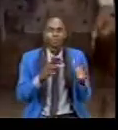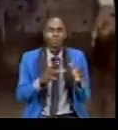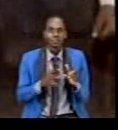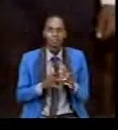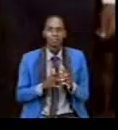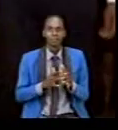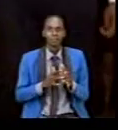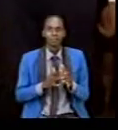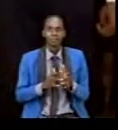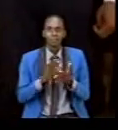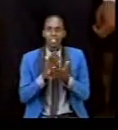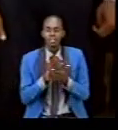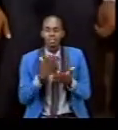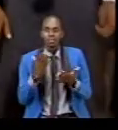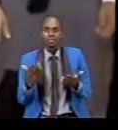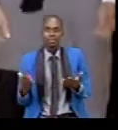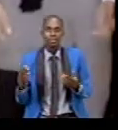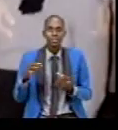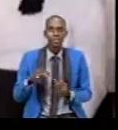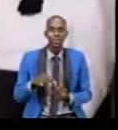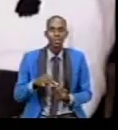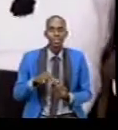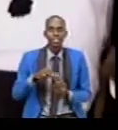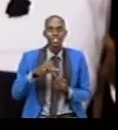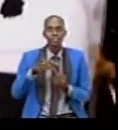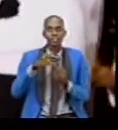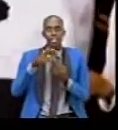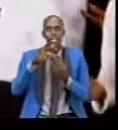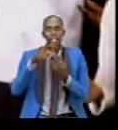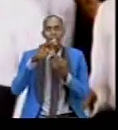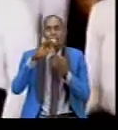Jesus. Something special. Something